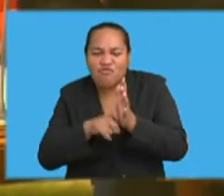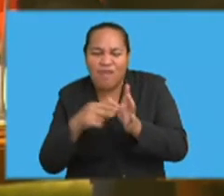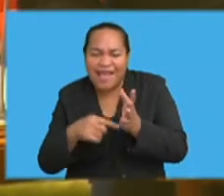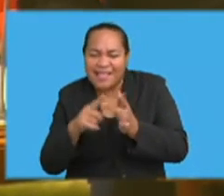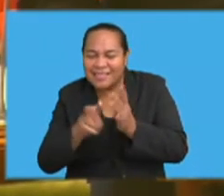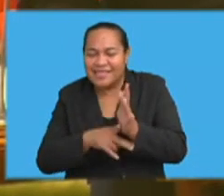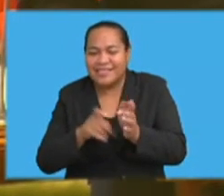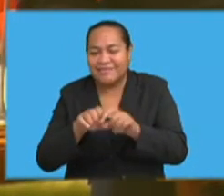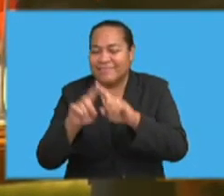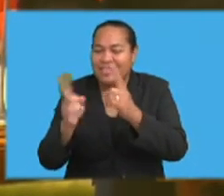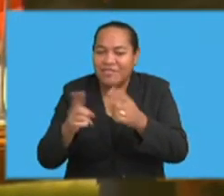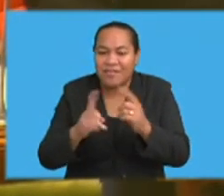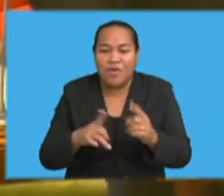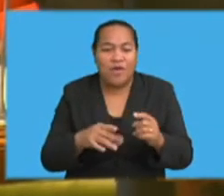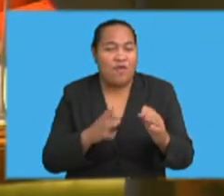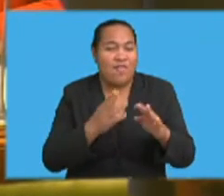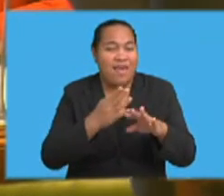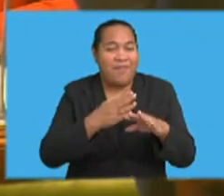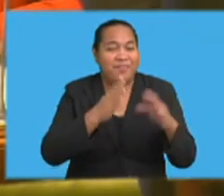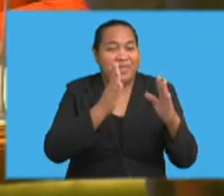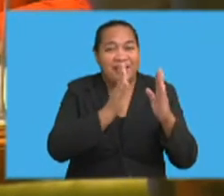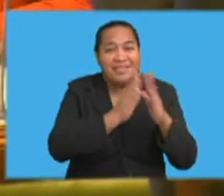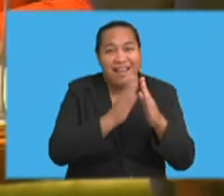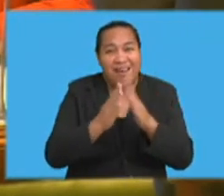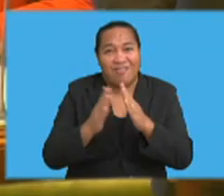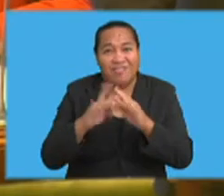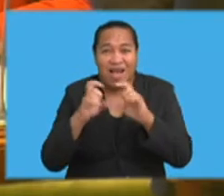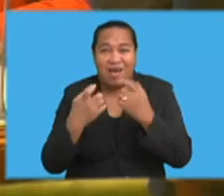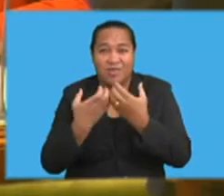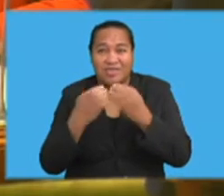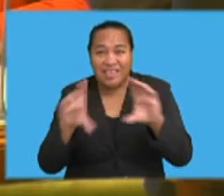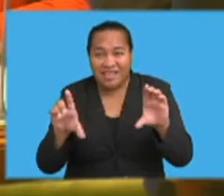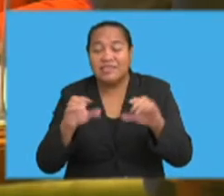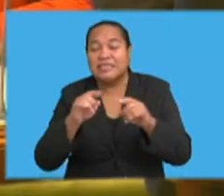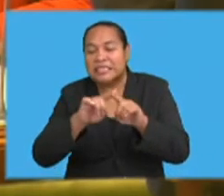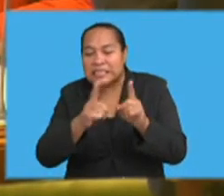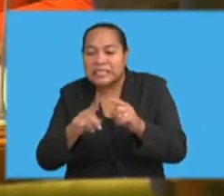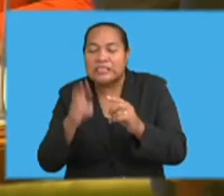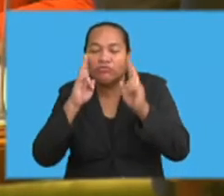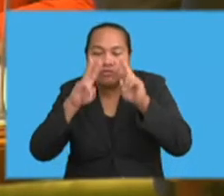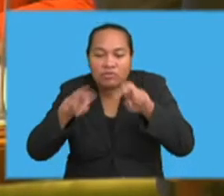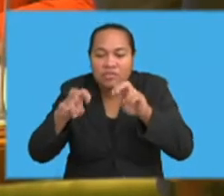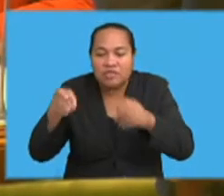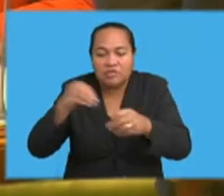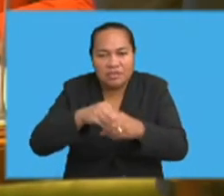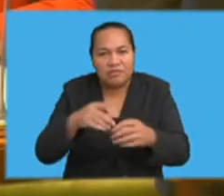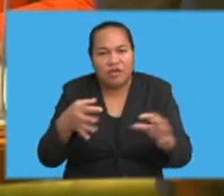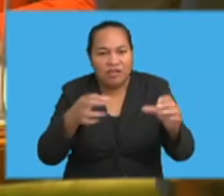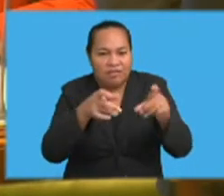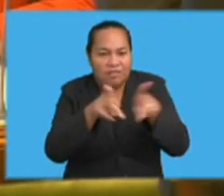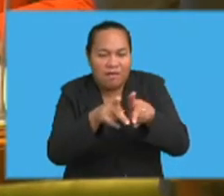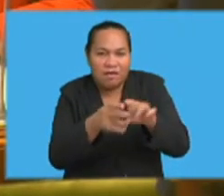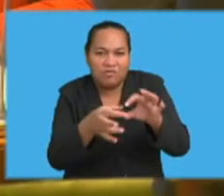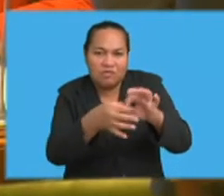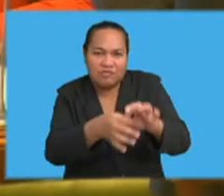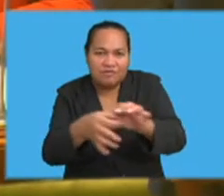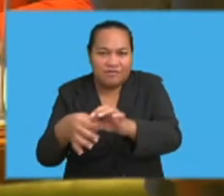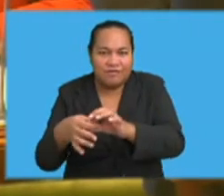local municipalities, assesses and reassesses ground rental for all state leases, and